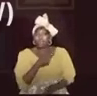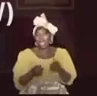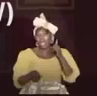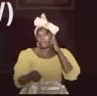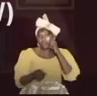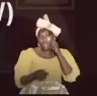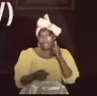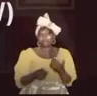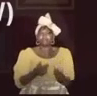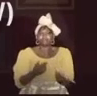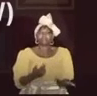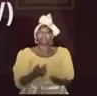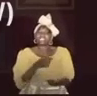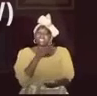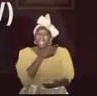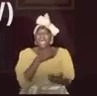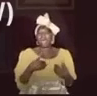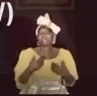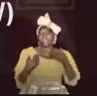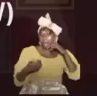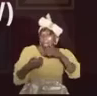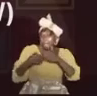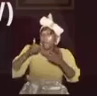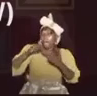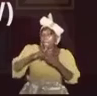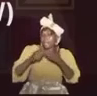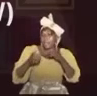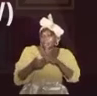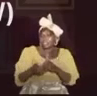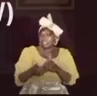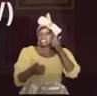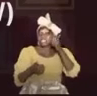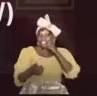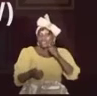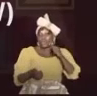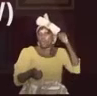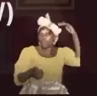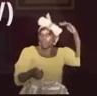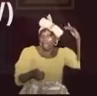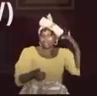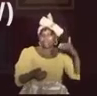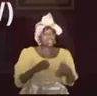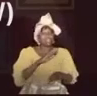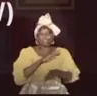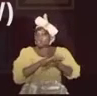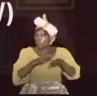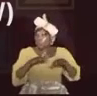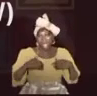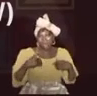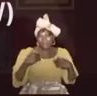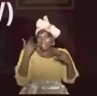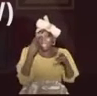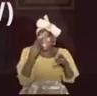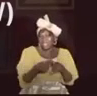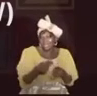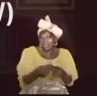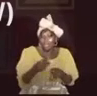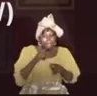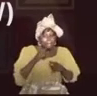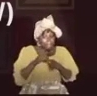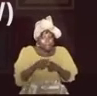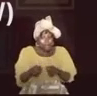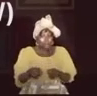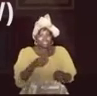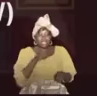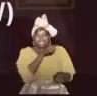by her tragedy, named by her calamity. This woman most likely had a name, but her calamity so swallowed